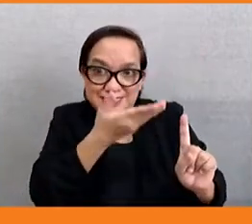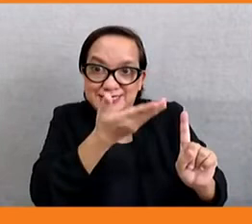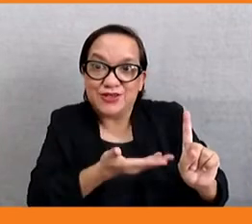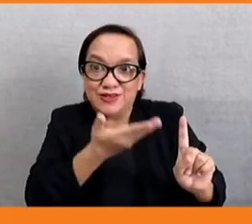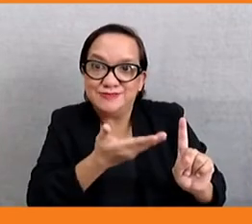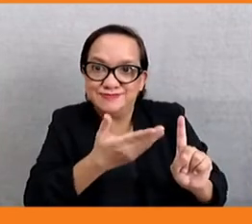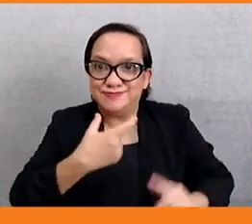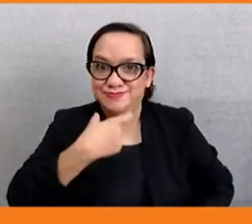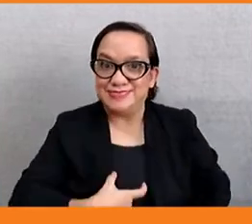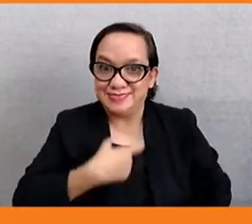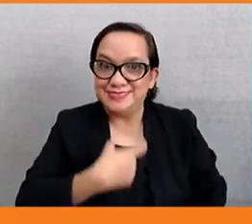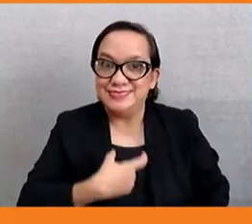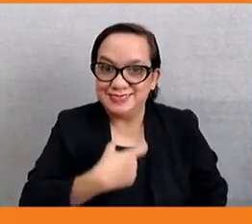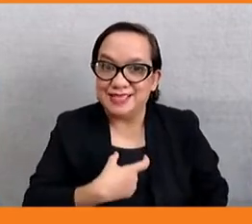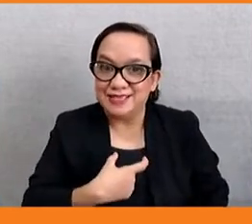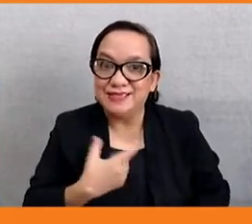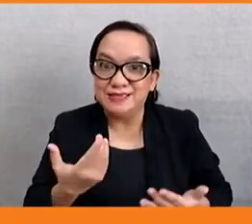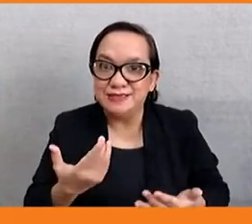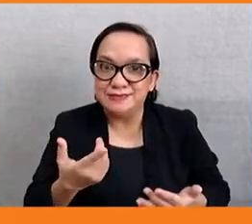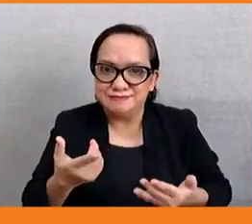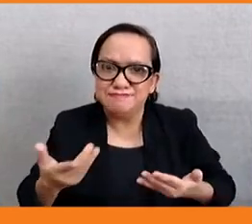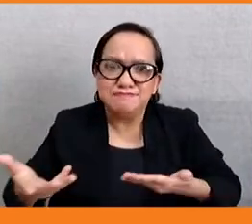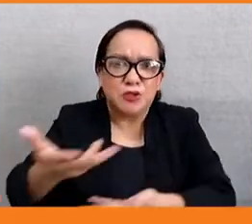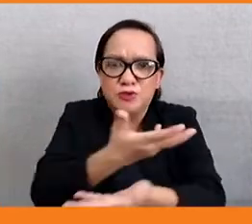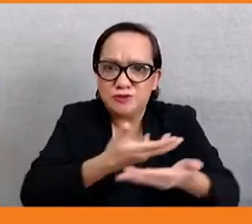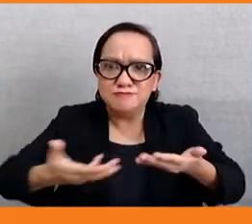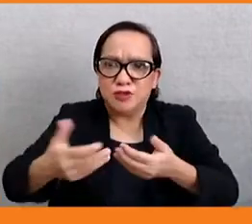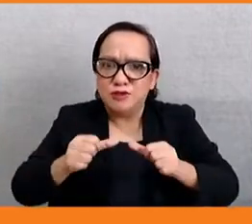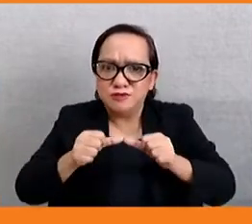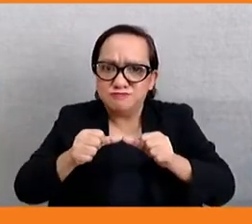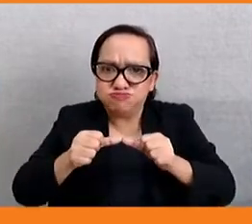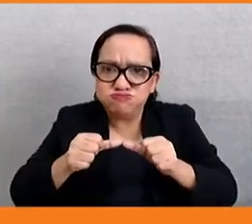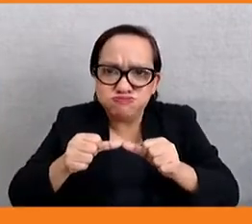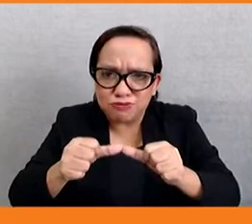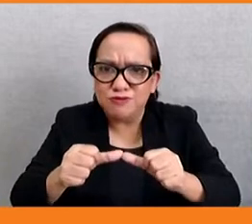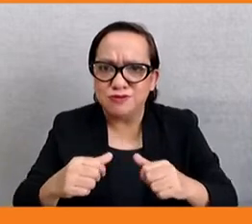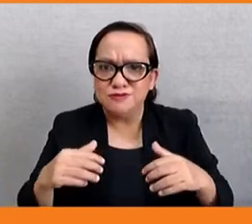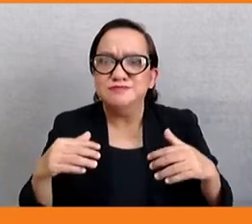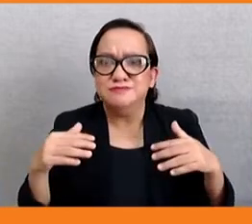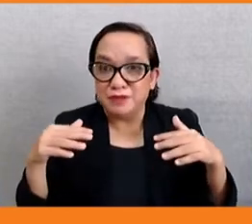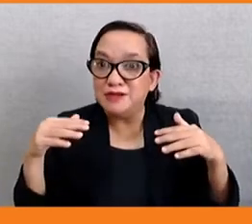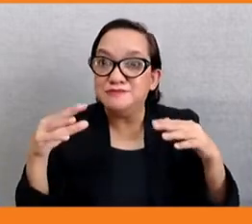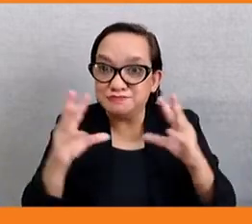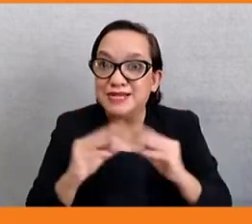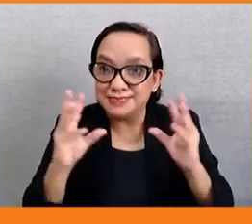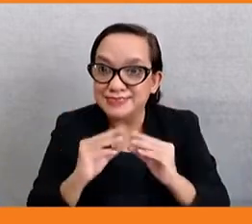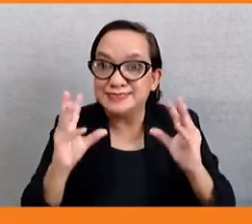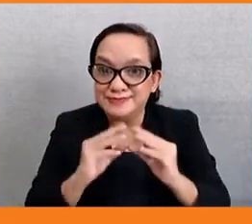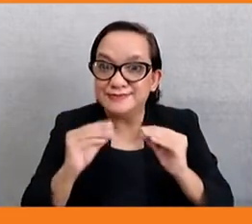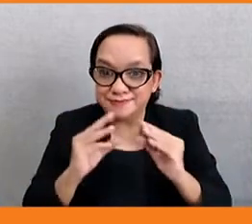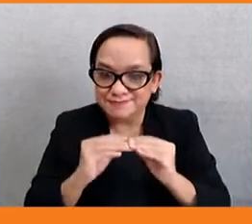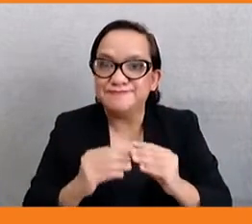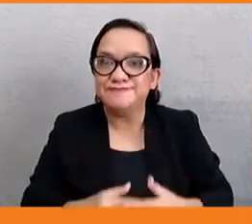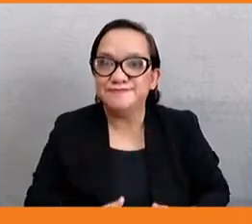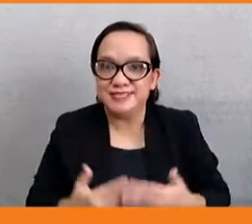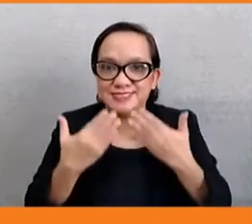conversation going here at our annual meeting and in the days and months ahead. Thank you so much.